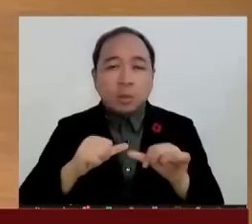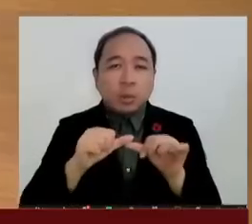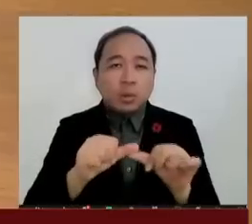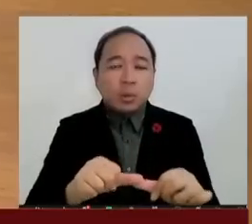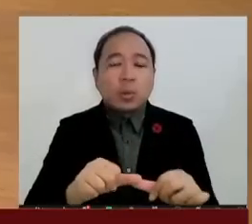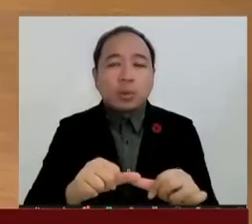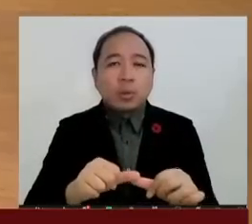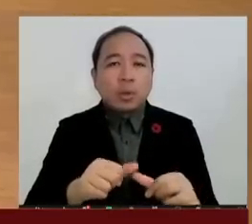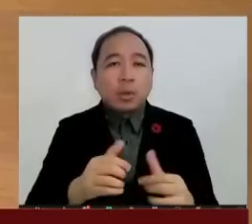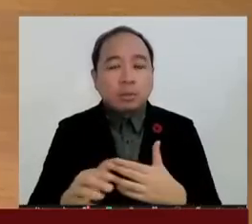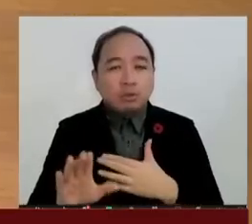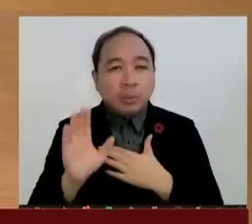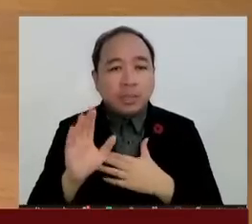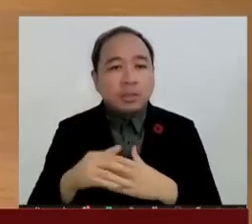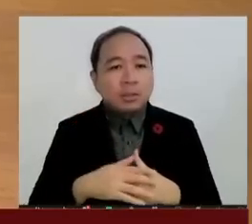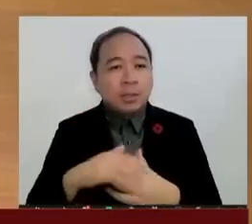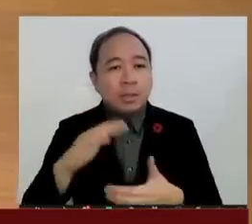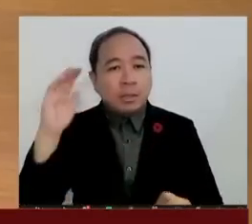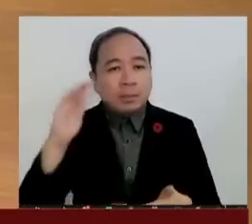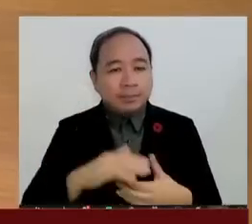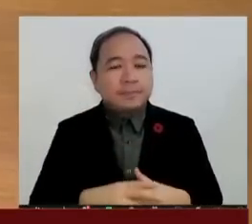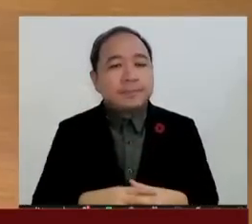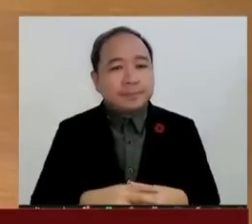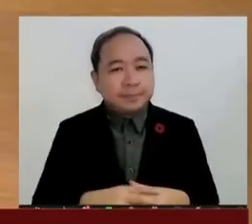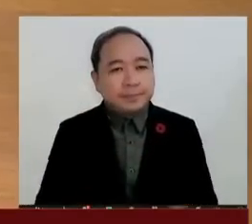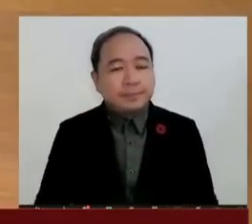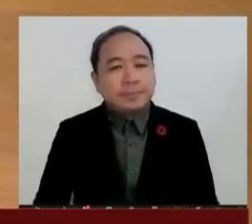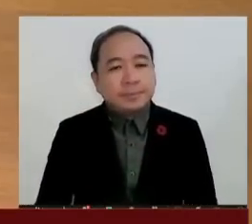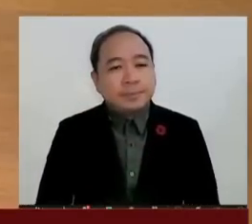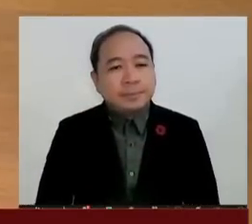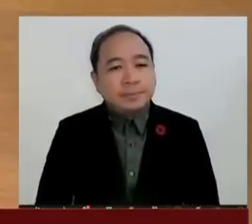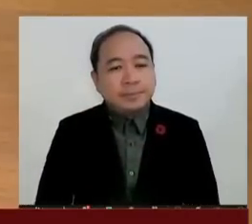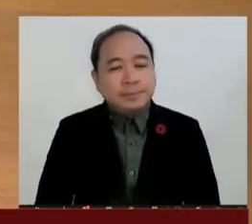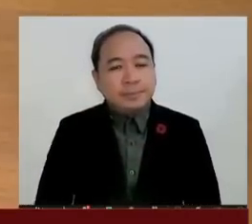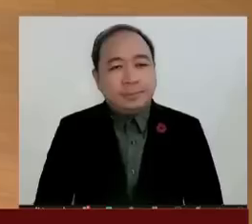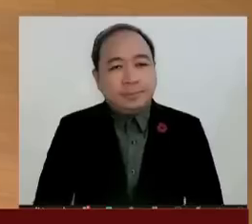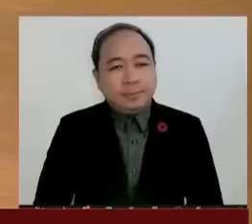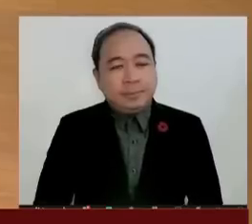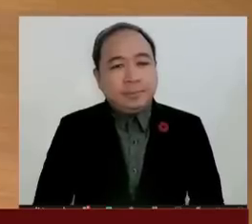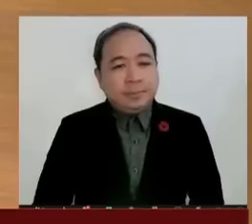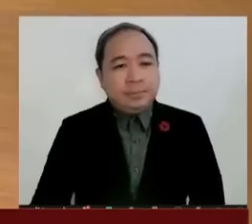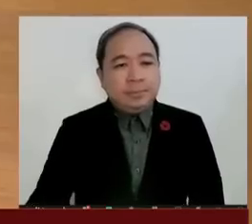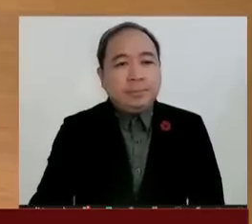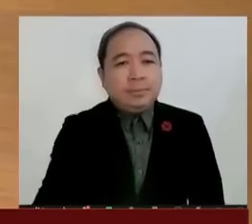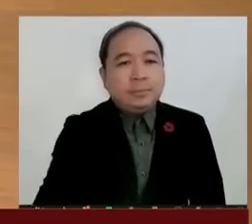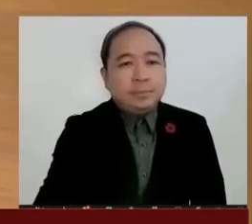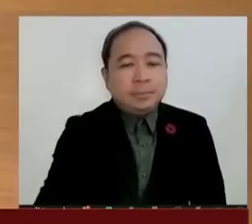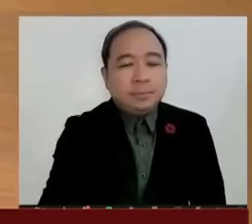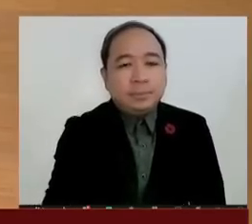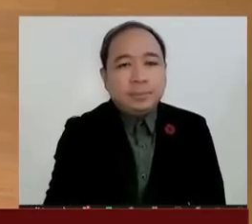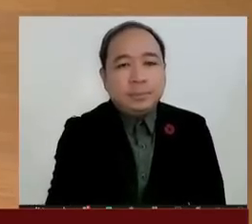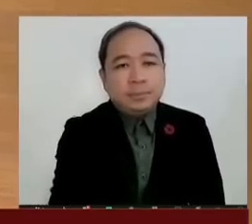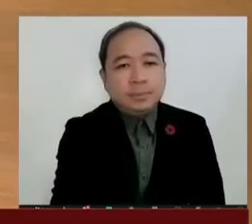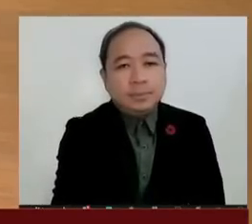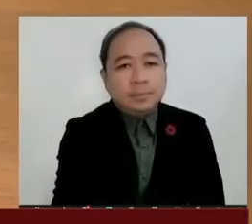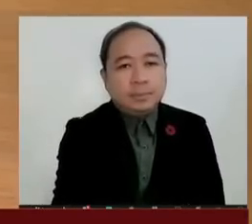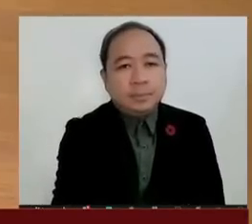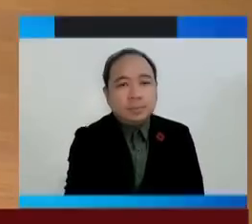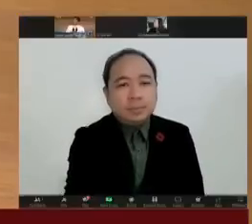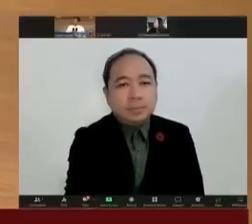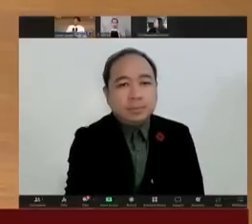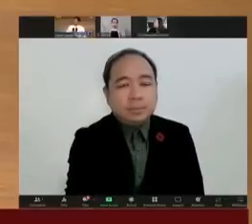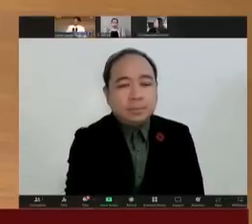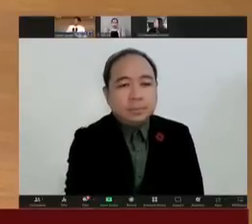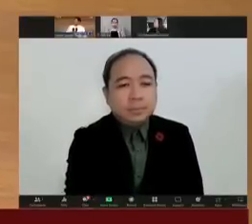goals and the reduction of our carbon footprint. We preserve and protect the treasure that is our forests. Their